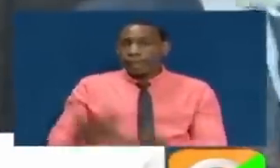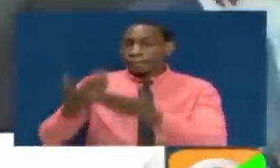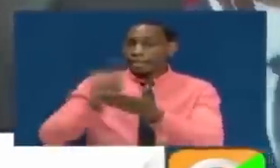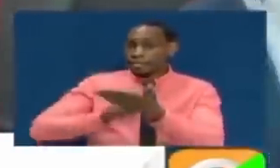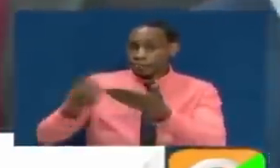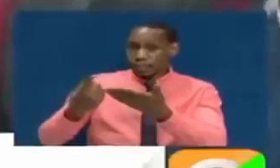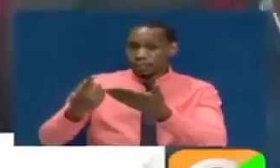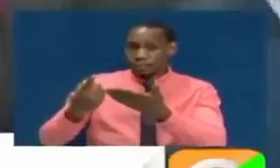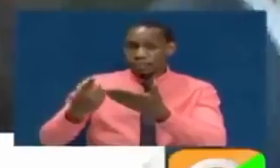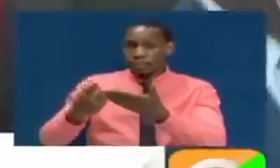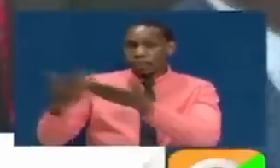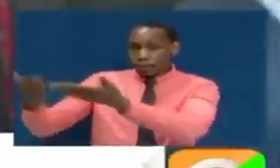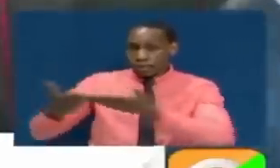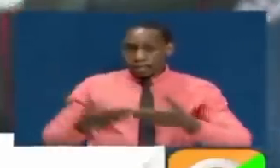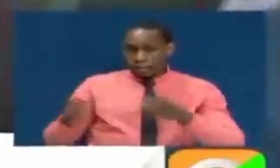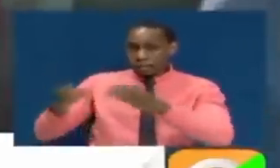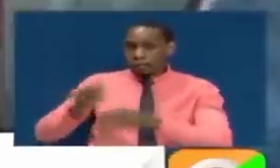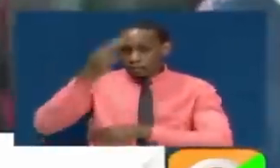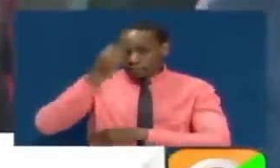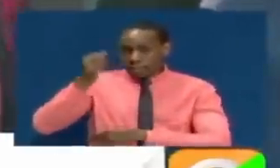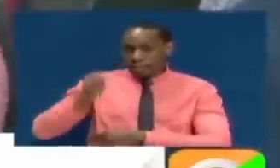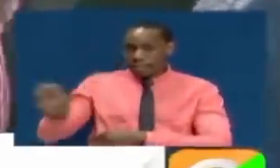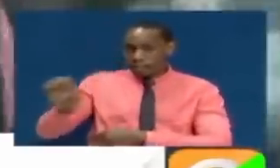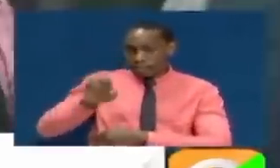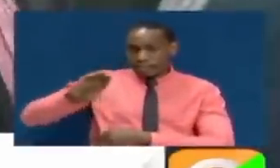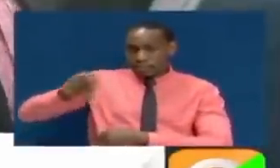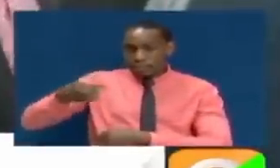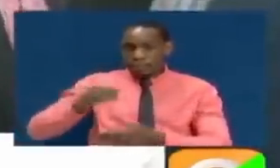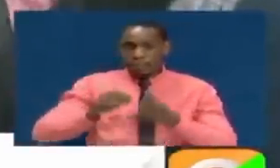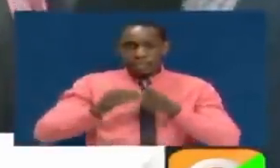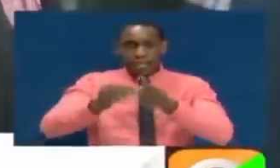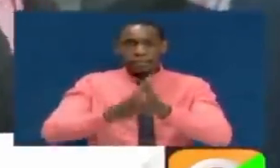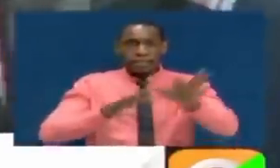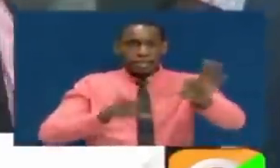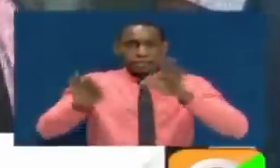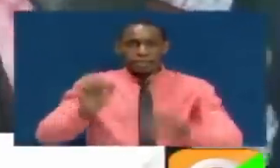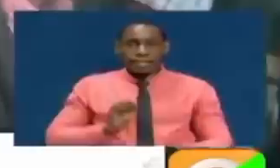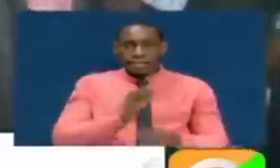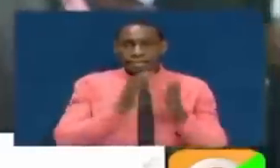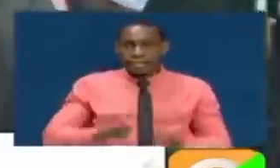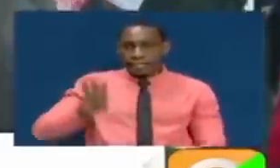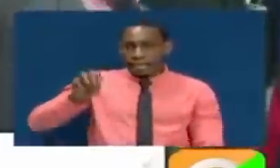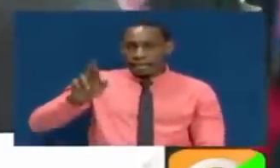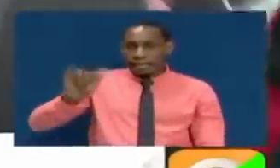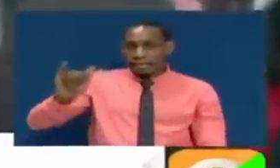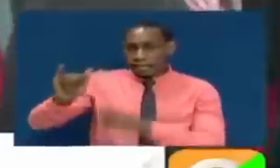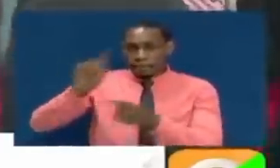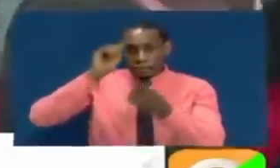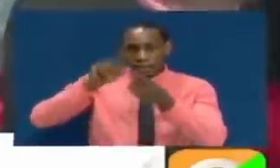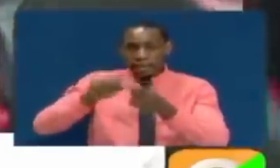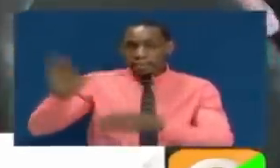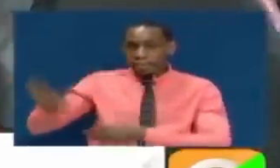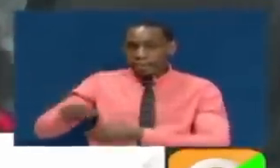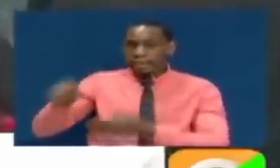Last week, he played host to a delegation from Kajiado East constituency led by nominated Senator Mary Seneta, who is also eyeing